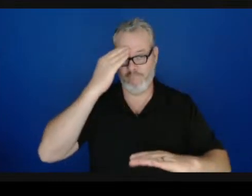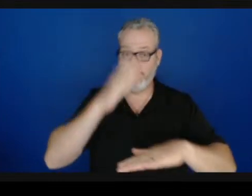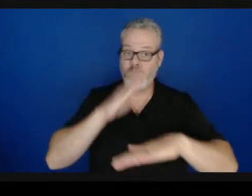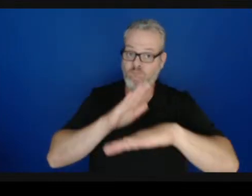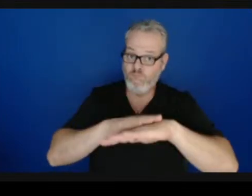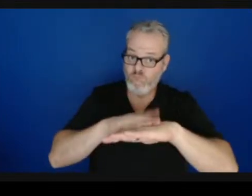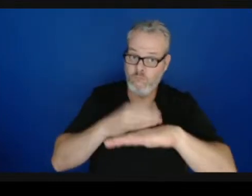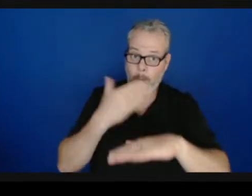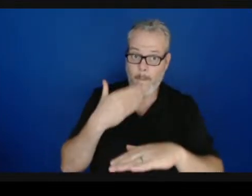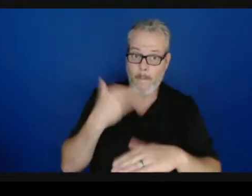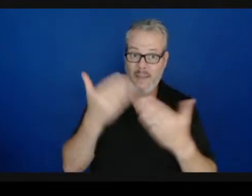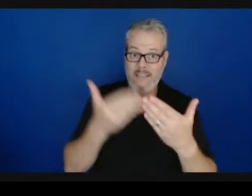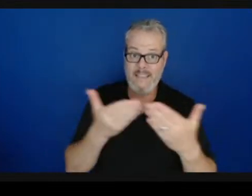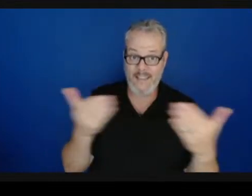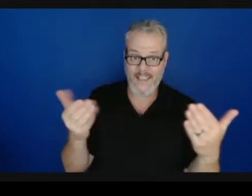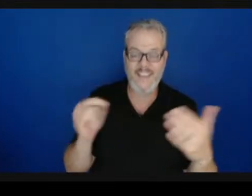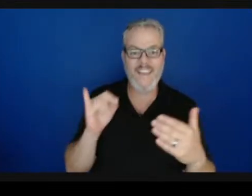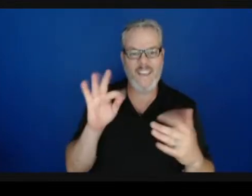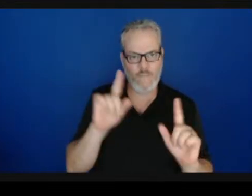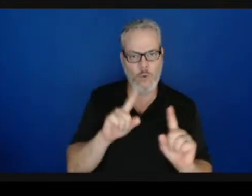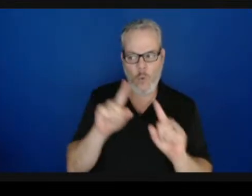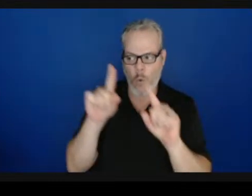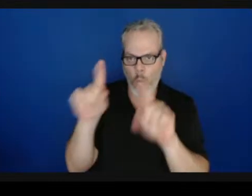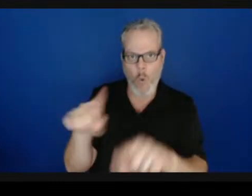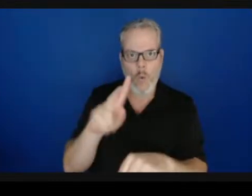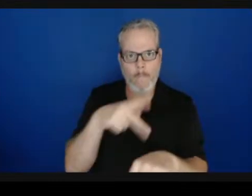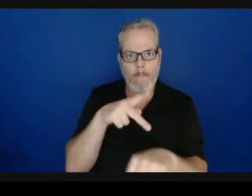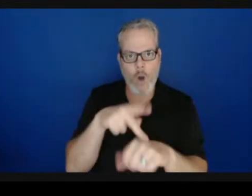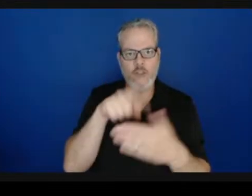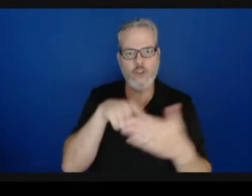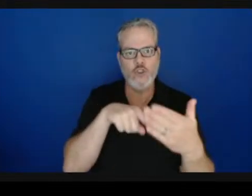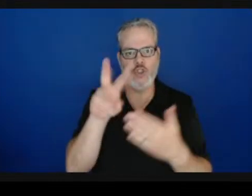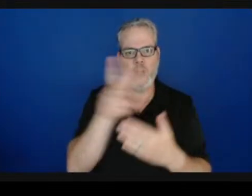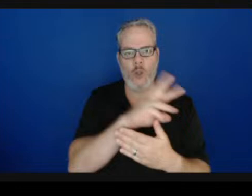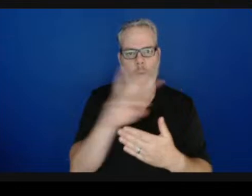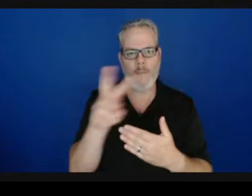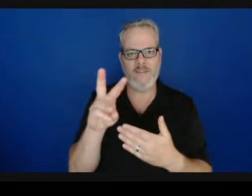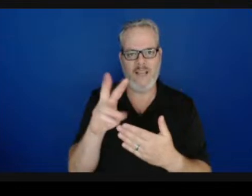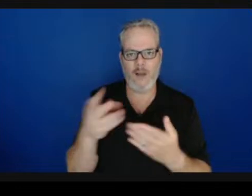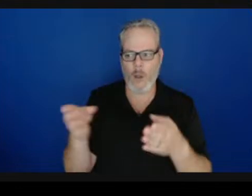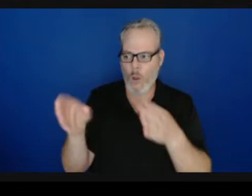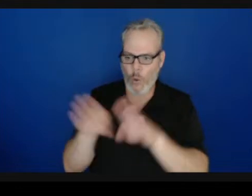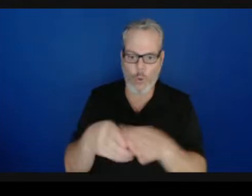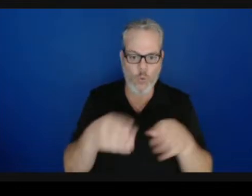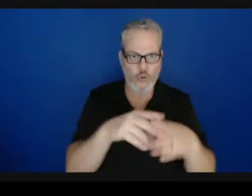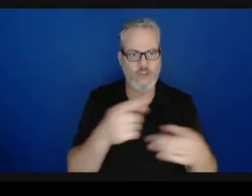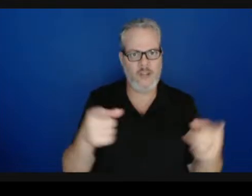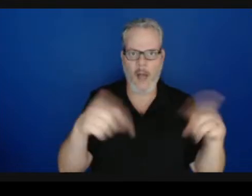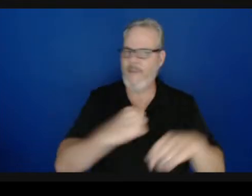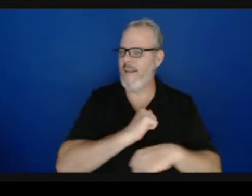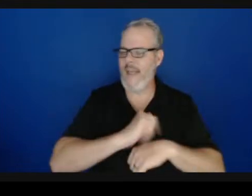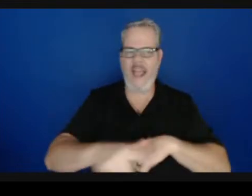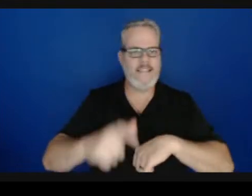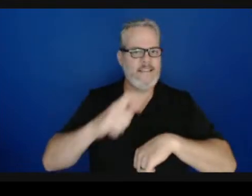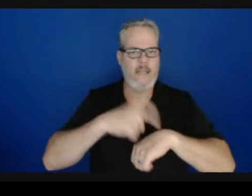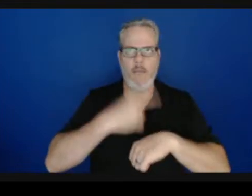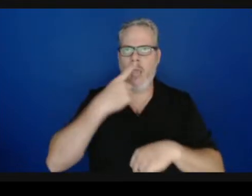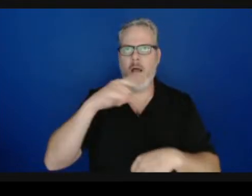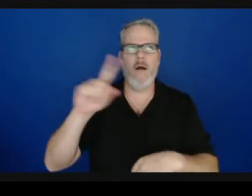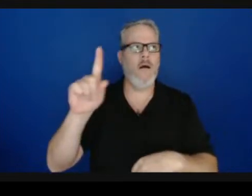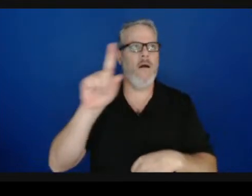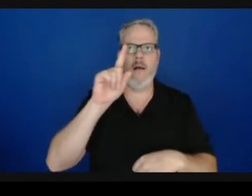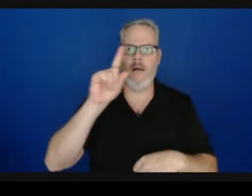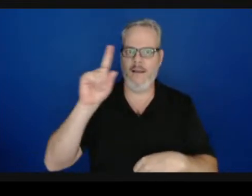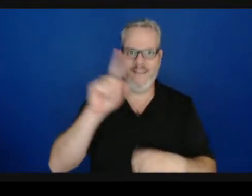right now is, if you're going to the park, check the website. Closures happen at any time. Openings happen at any time. Check